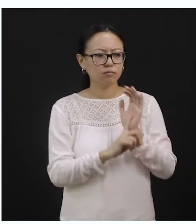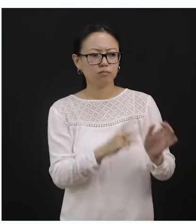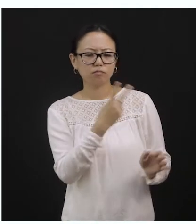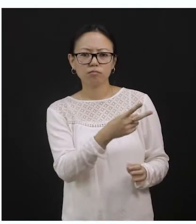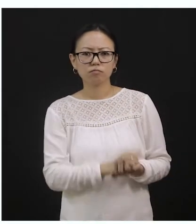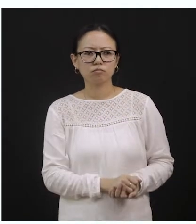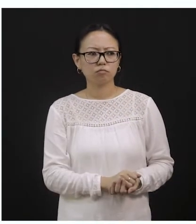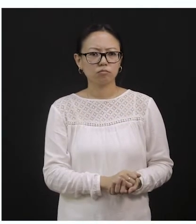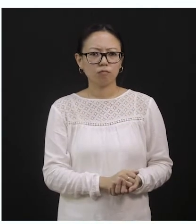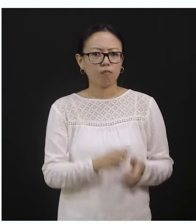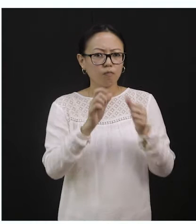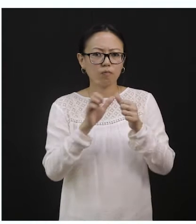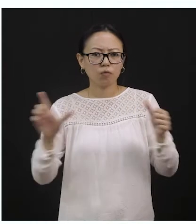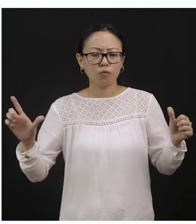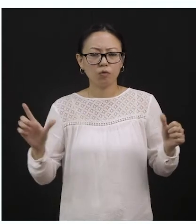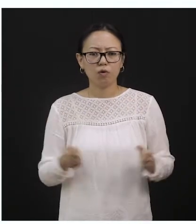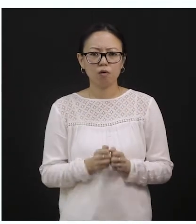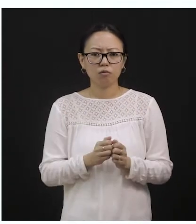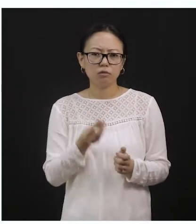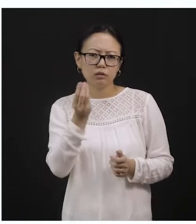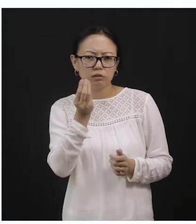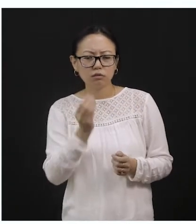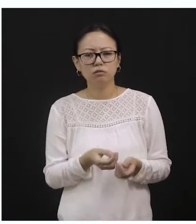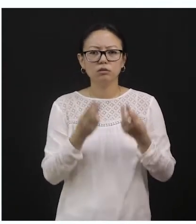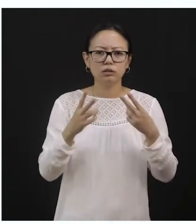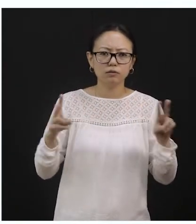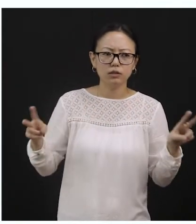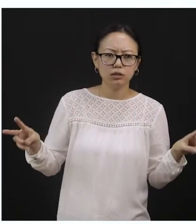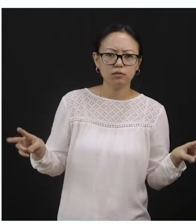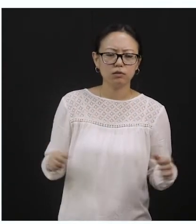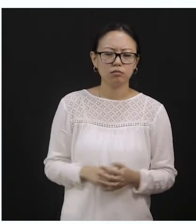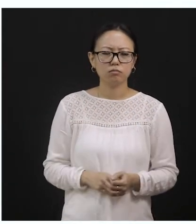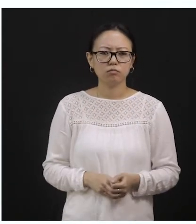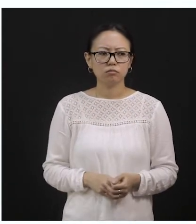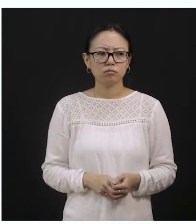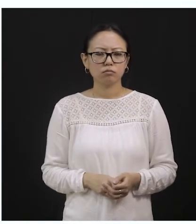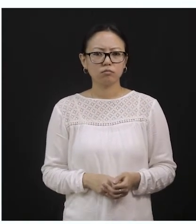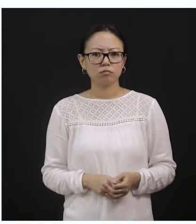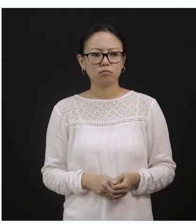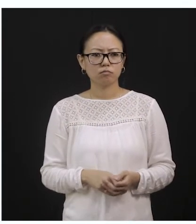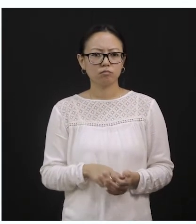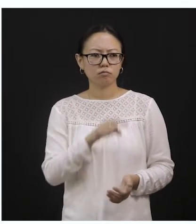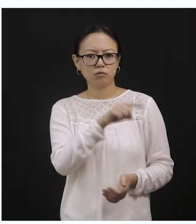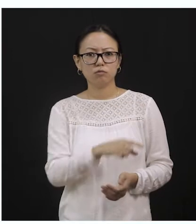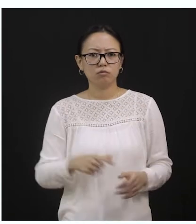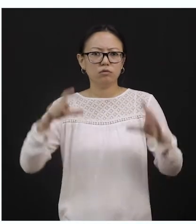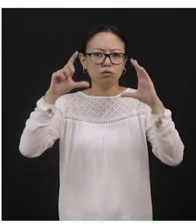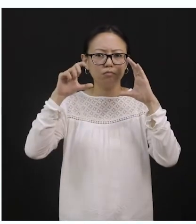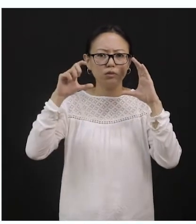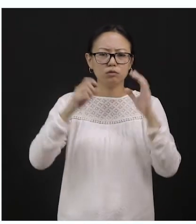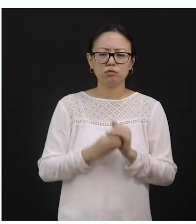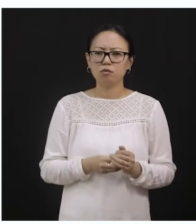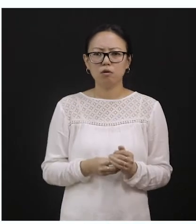same. It's different from one another. So I have shown you just some of the picture. There are about